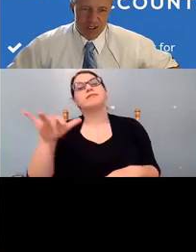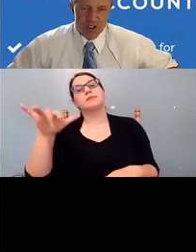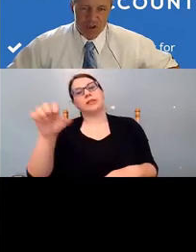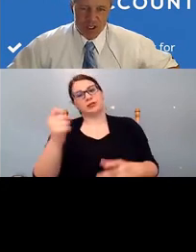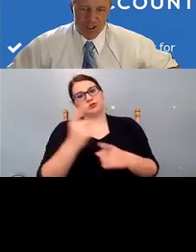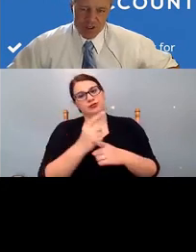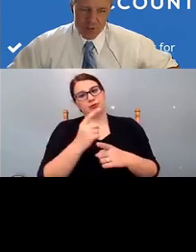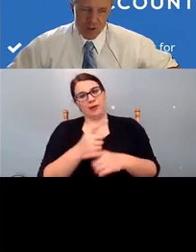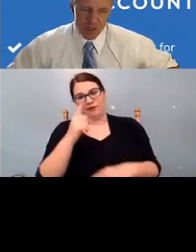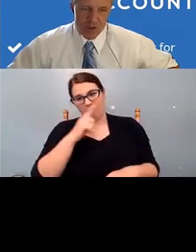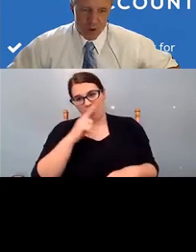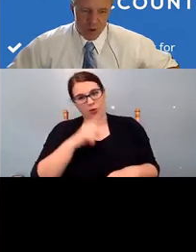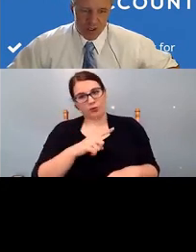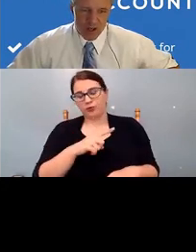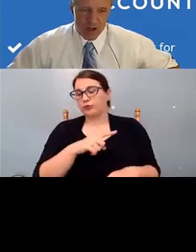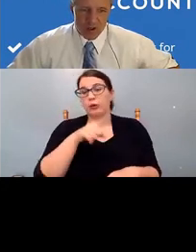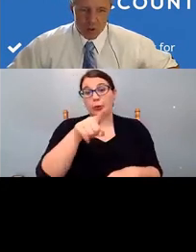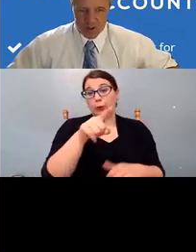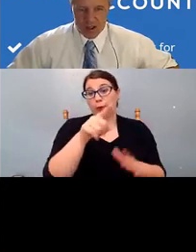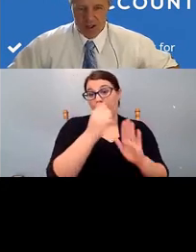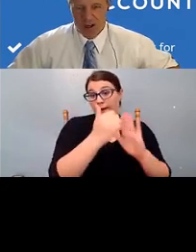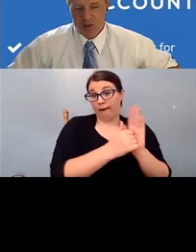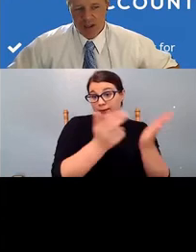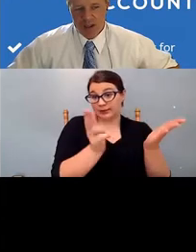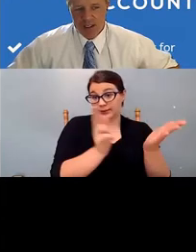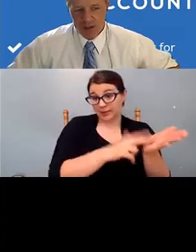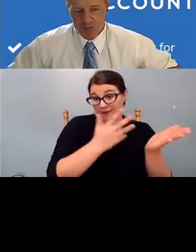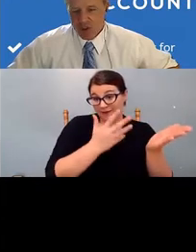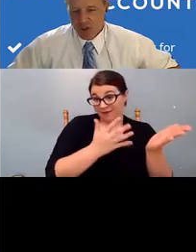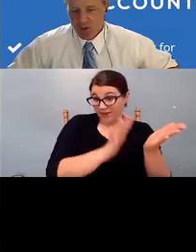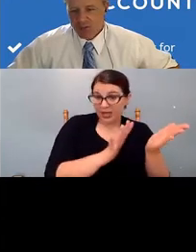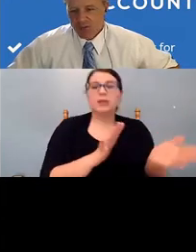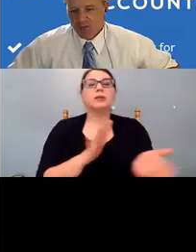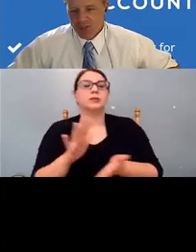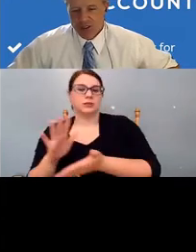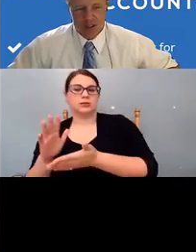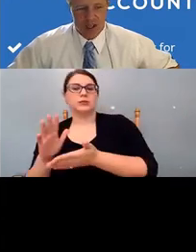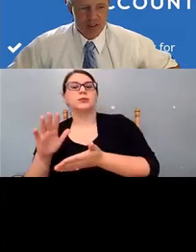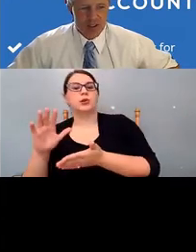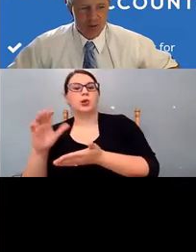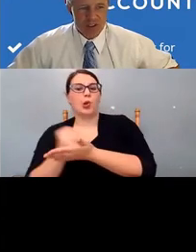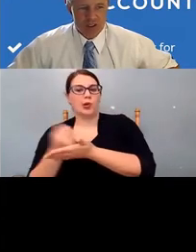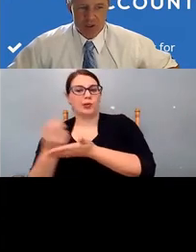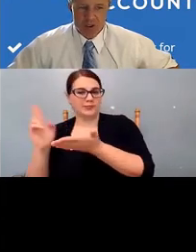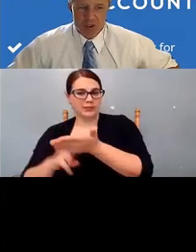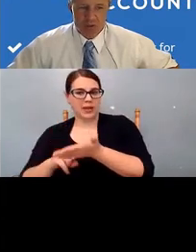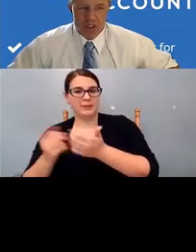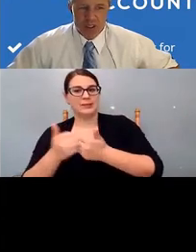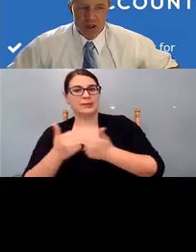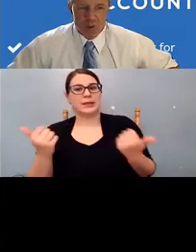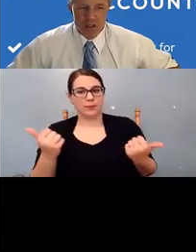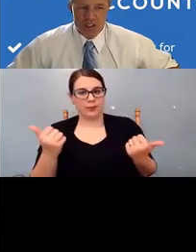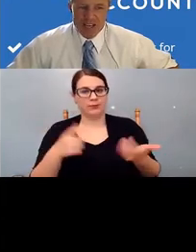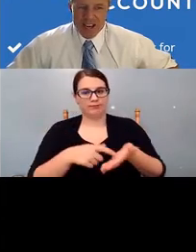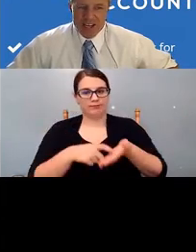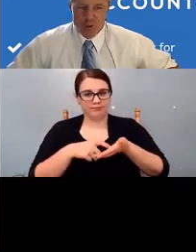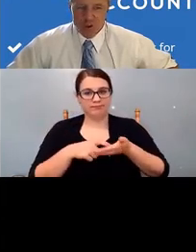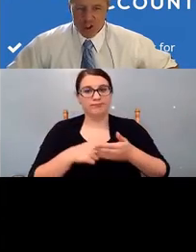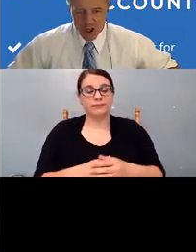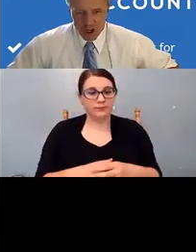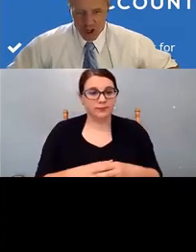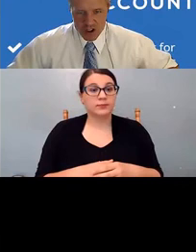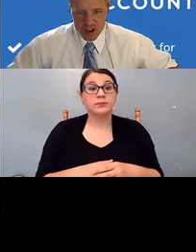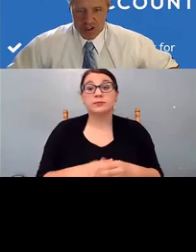false. You need to separately enroll in the card. It will not automatically come to you. Excellent. Question number 2. What is the